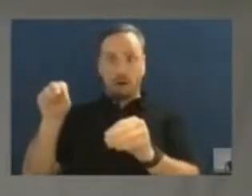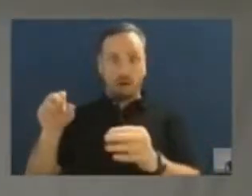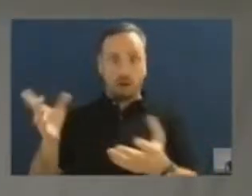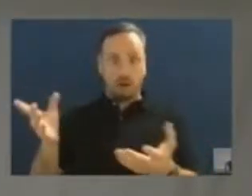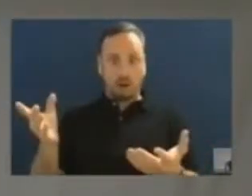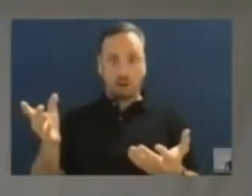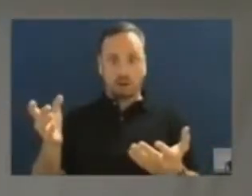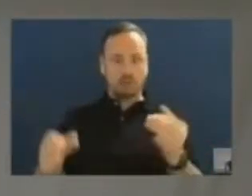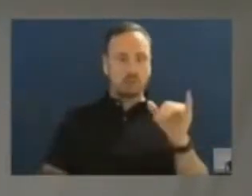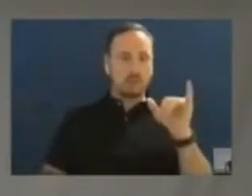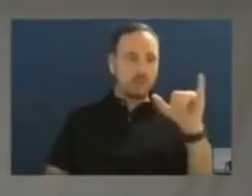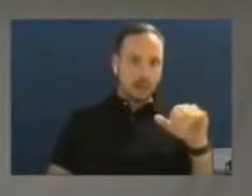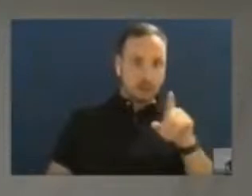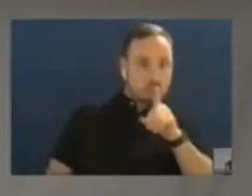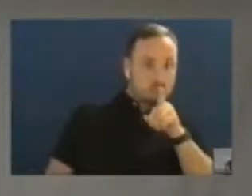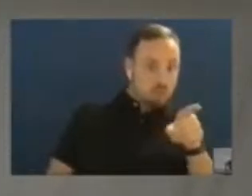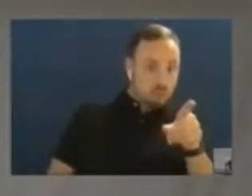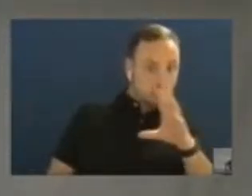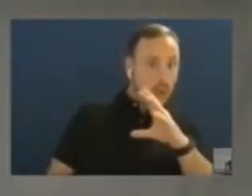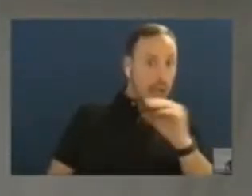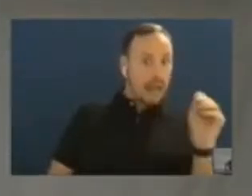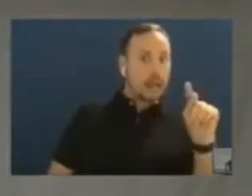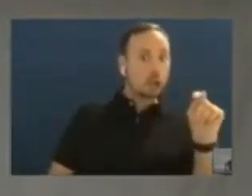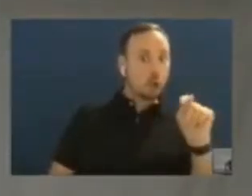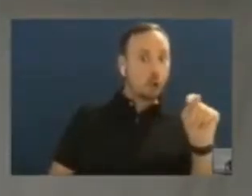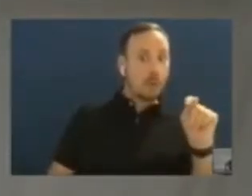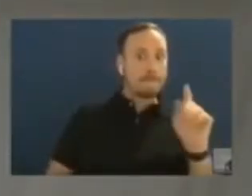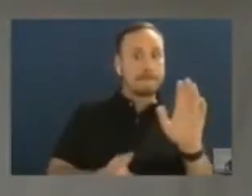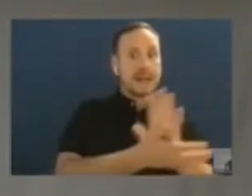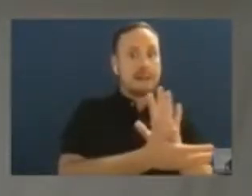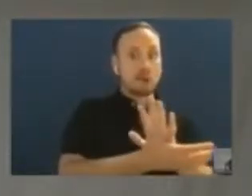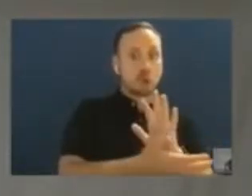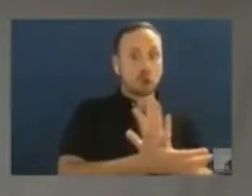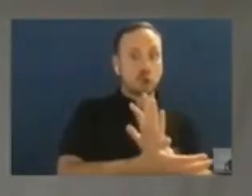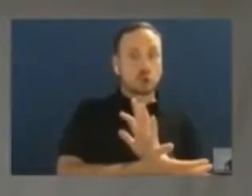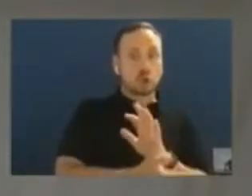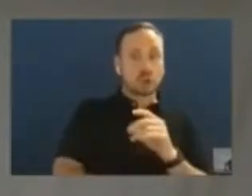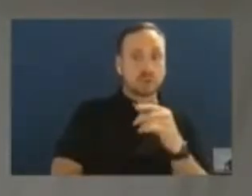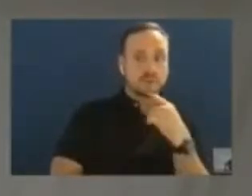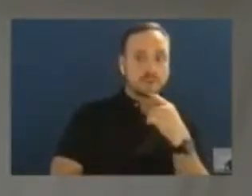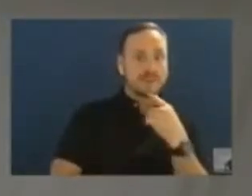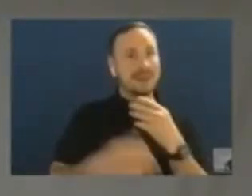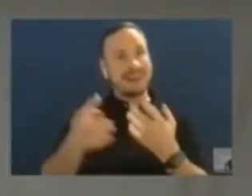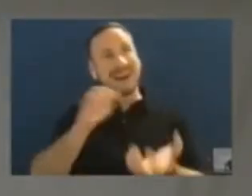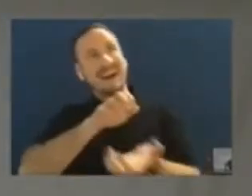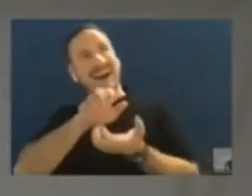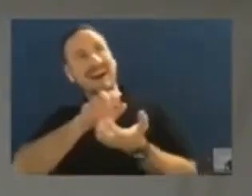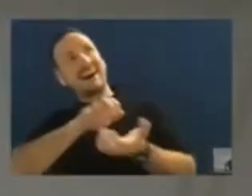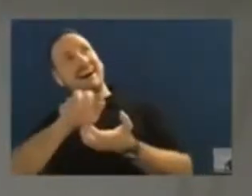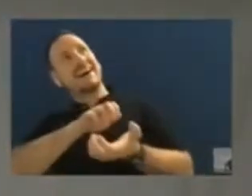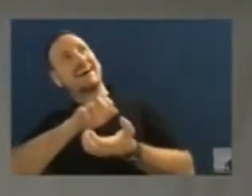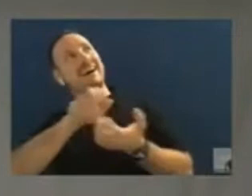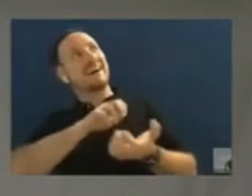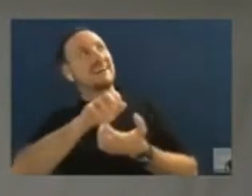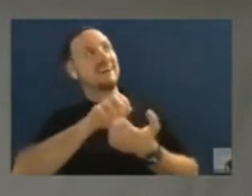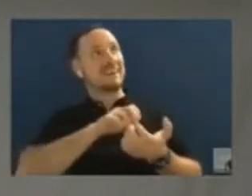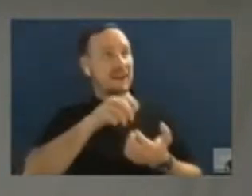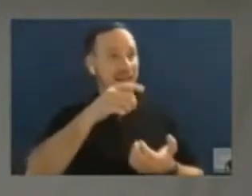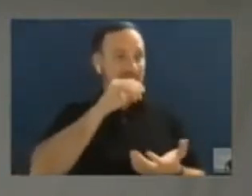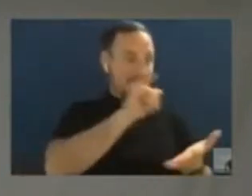toilet paper. And toilet paper, excellent, excellent. So I think those are really important things for the public to know. We didn't have any at the store.